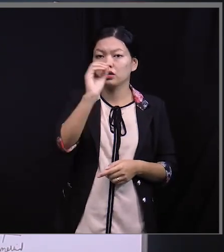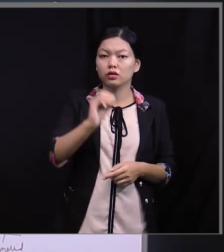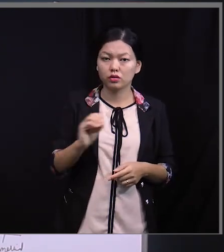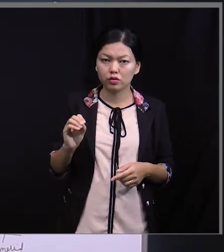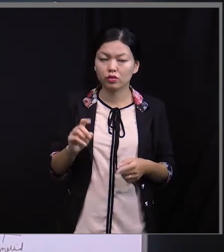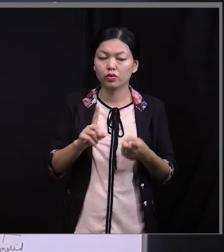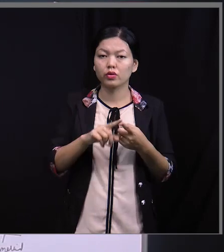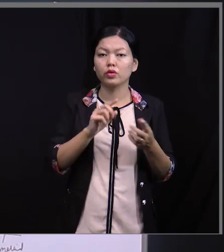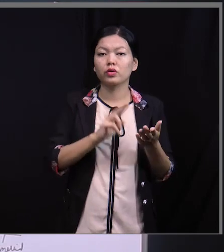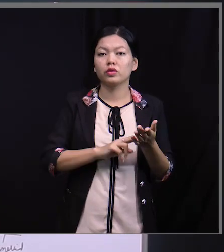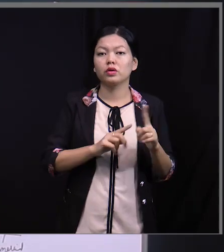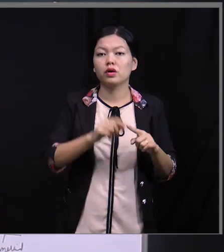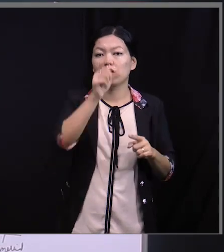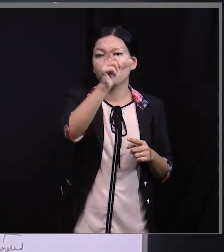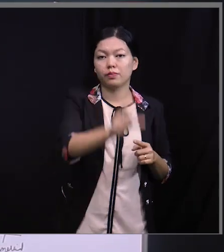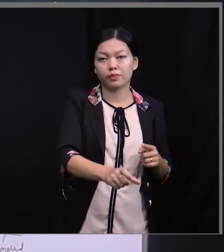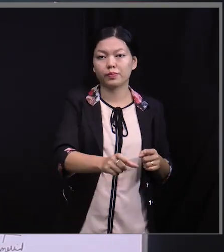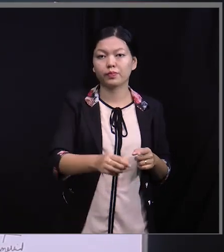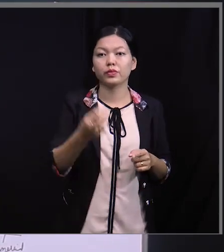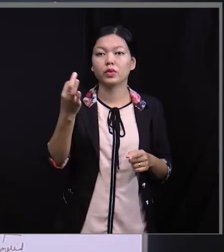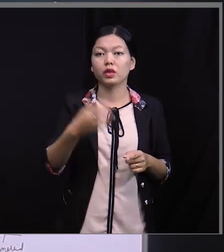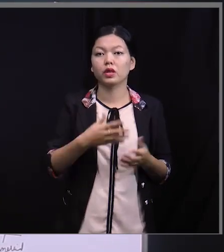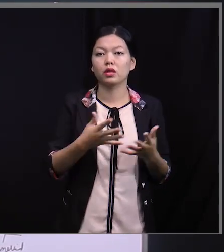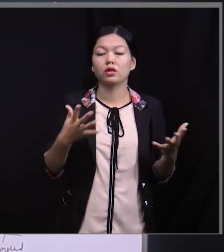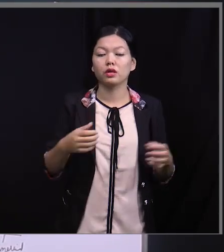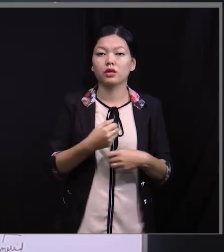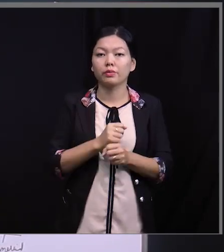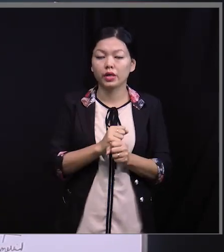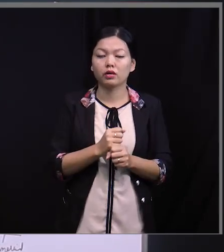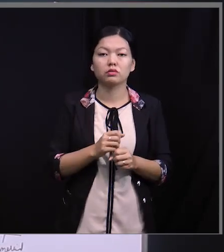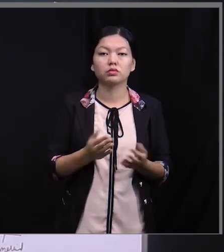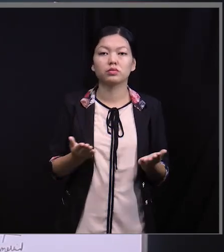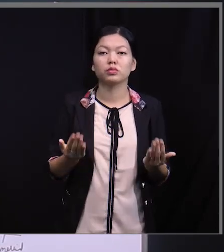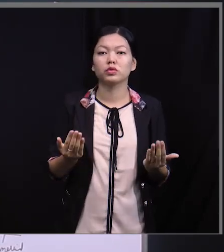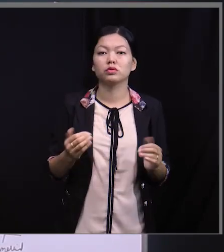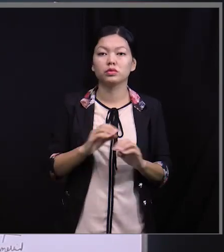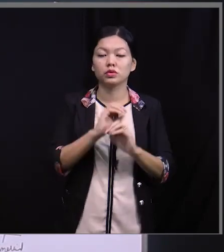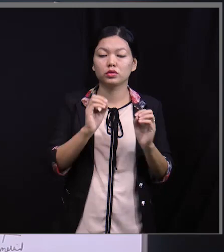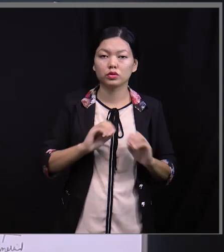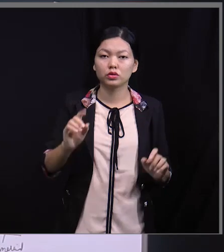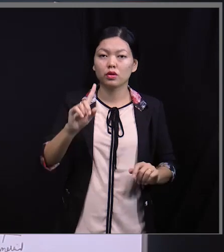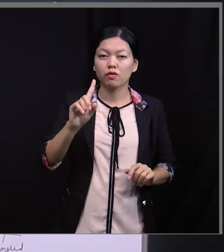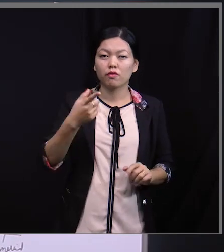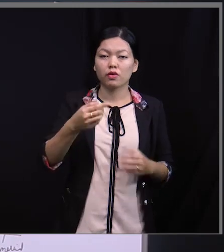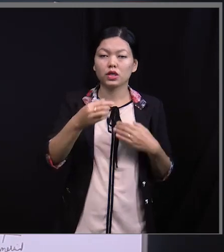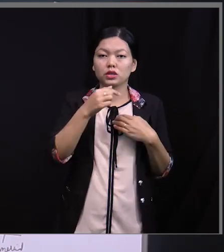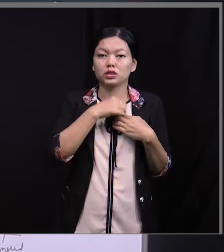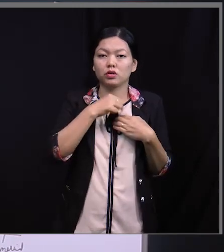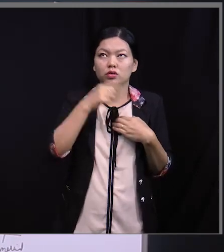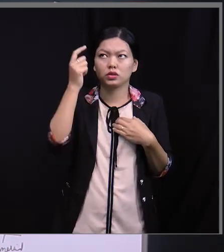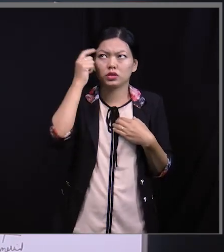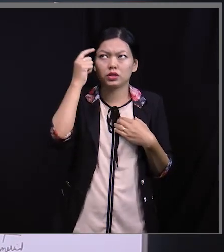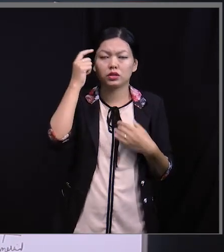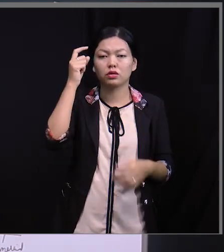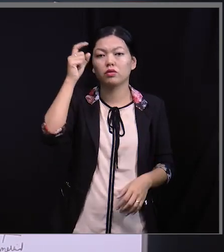cannot come up with an enterprise. So investigating an idea is the first thing that an entrepreneur does. I want to give you